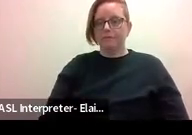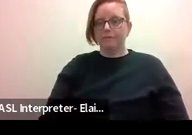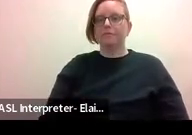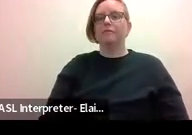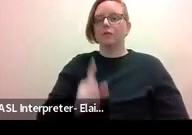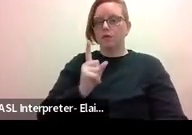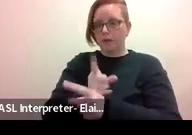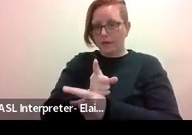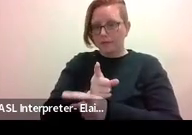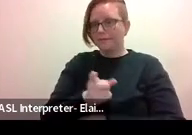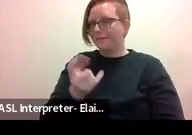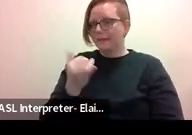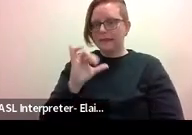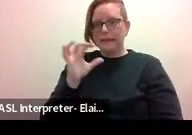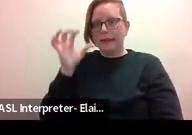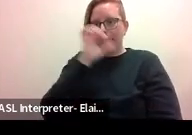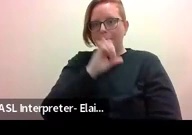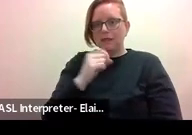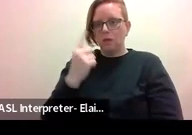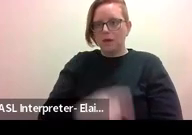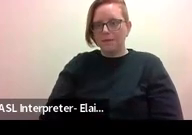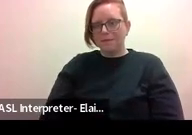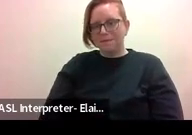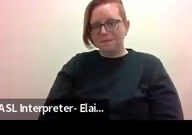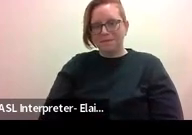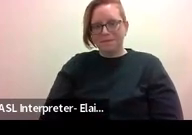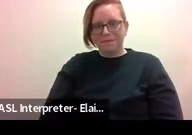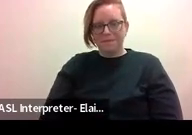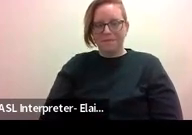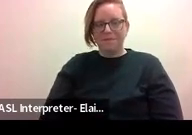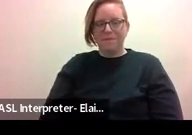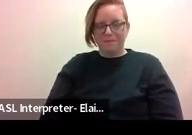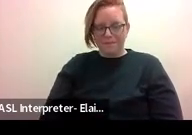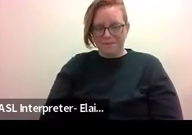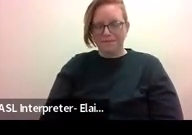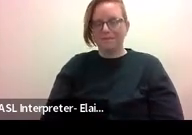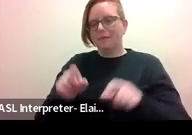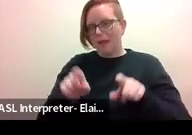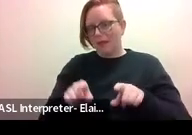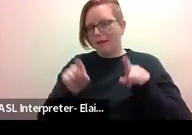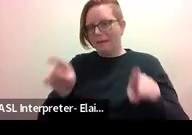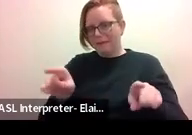Yeah, you're missing one thing, and it's alignment.